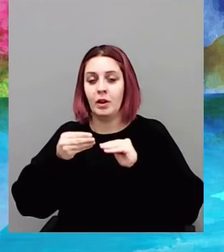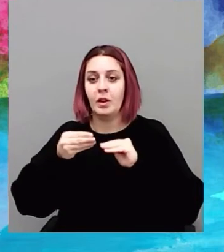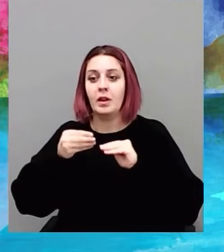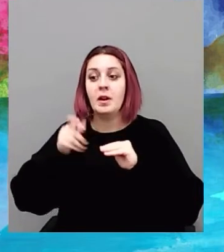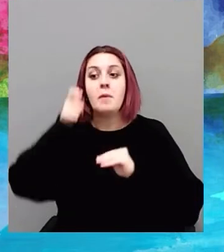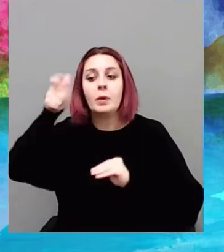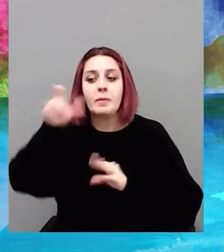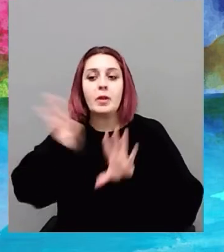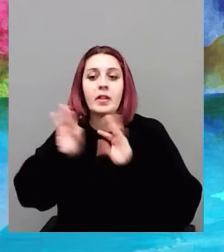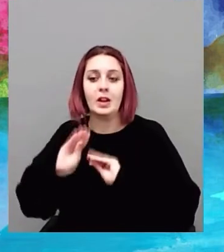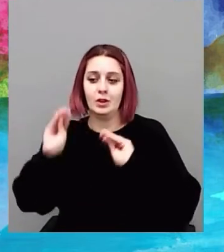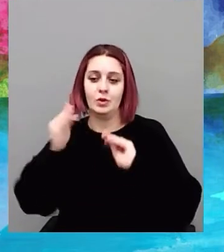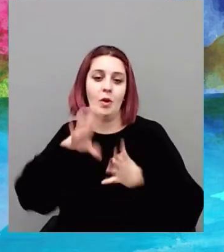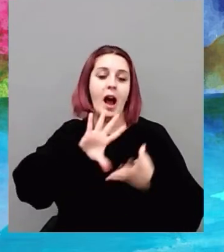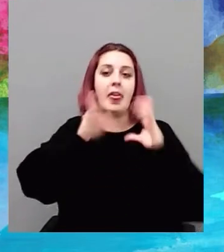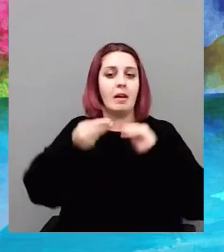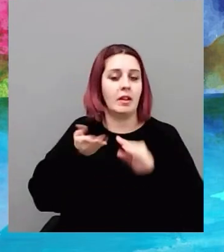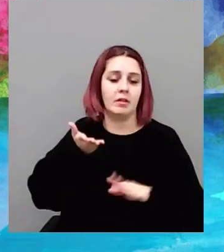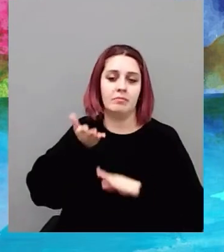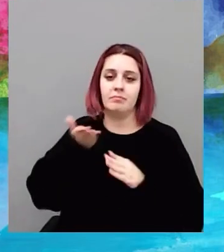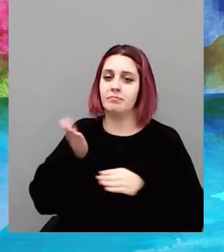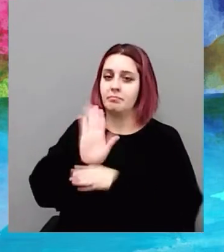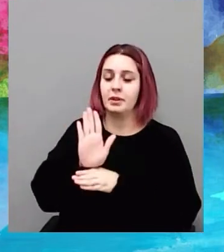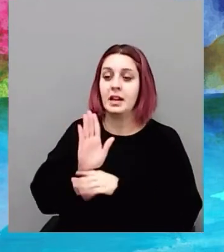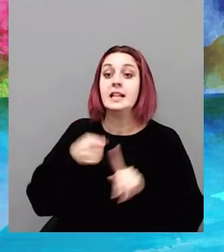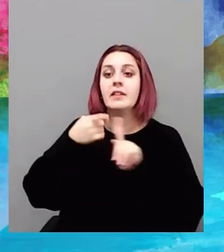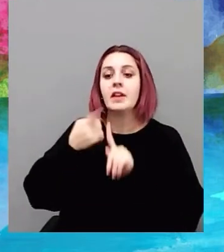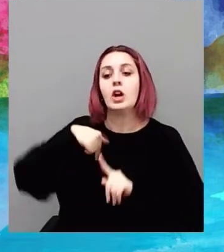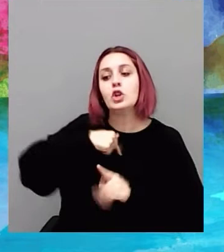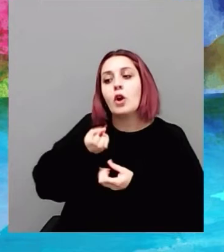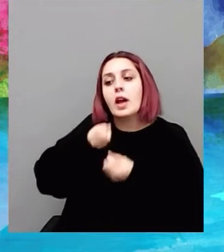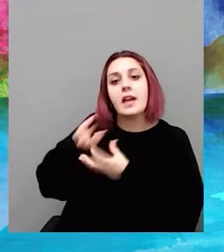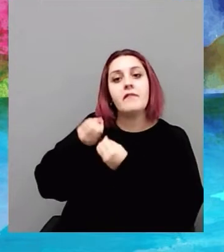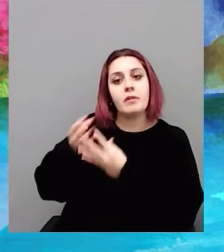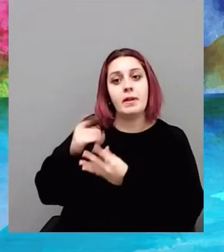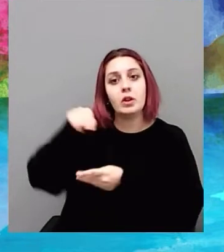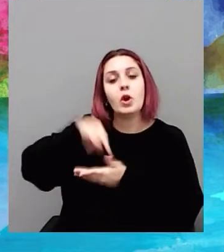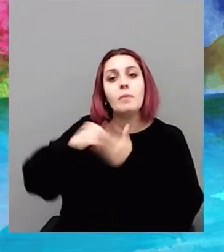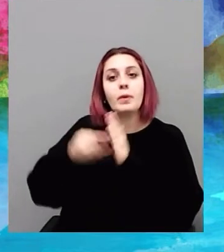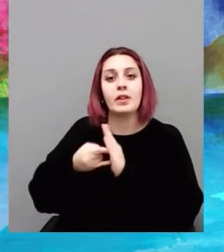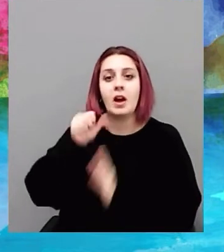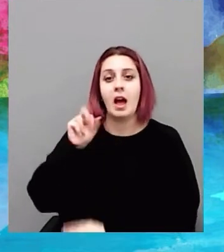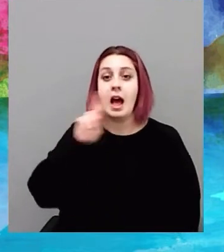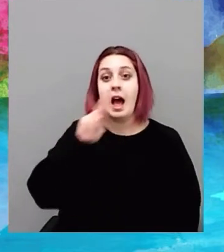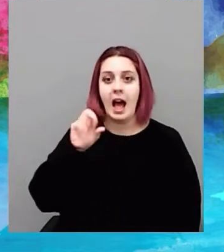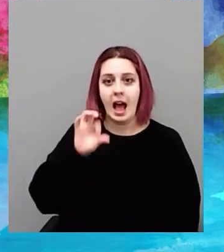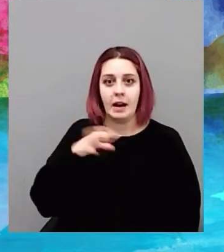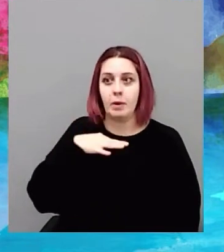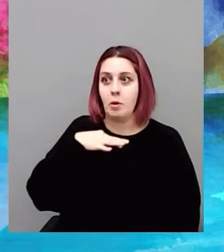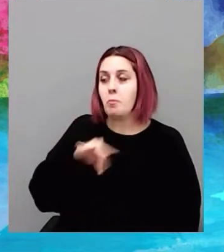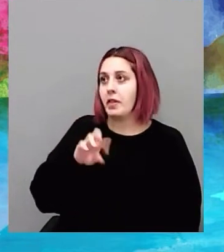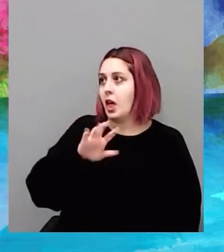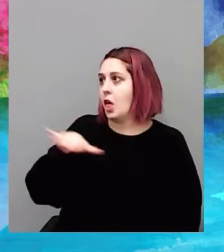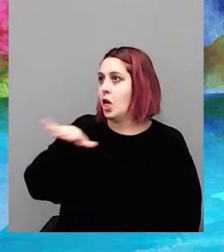It's on ARAS project, but it's also what we can do on several places, many places, in